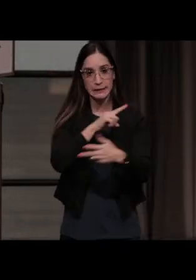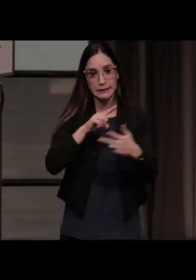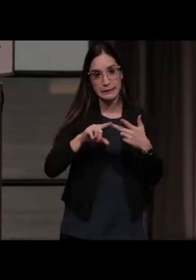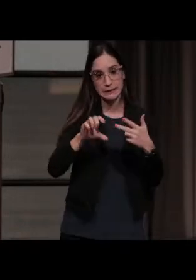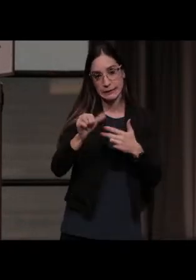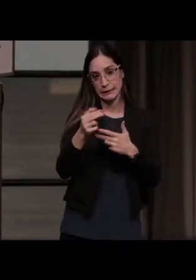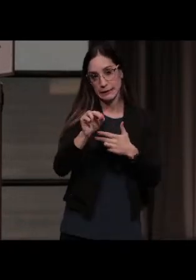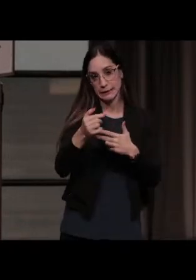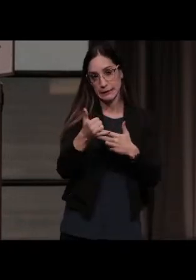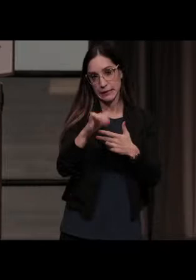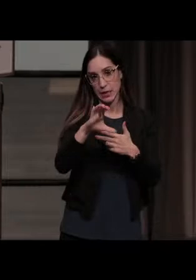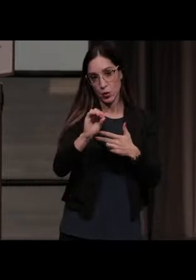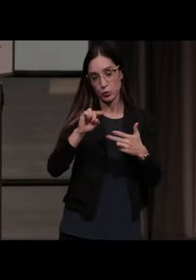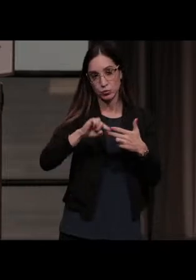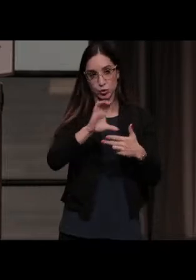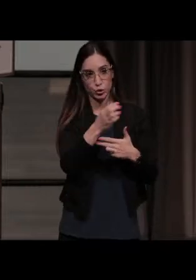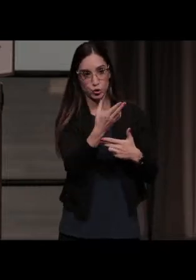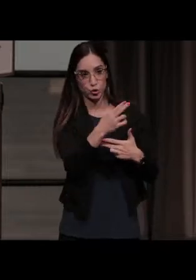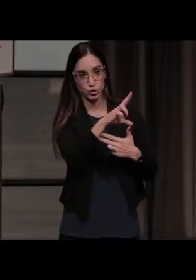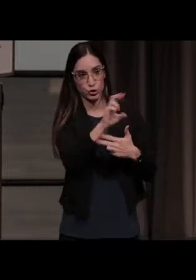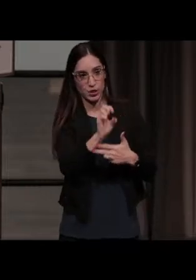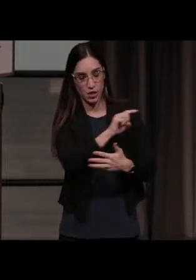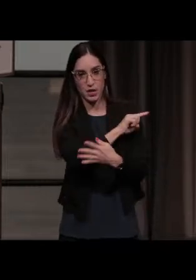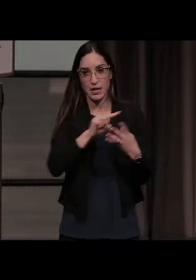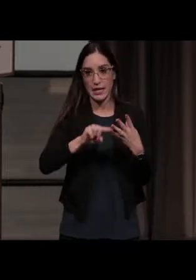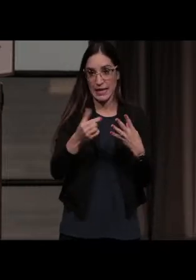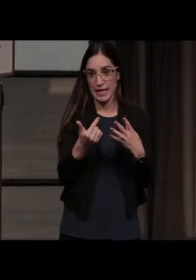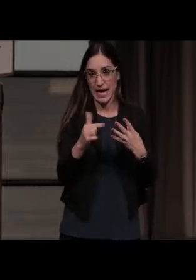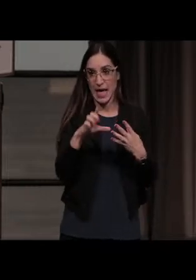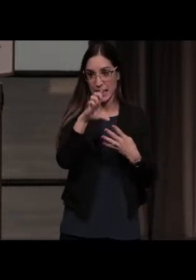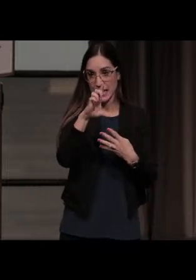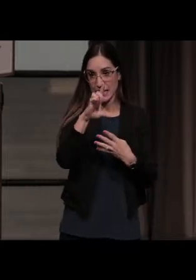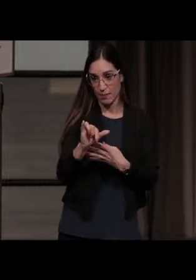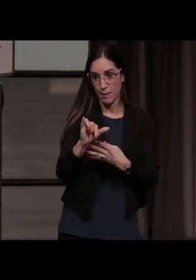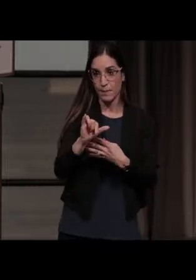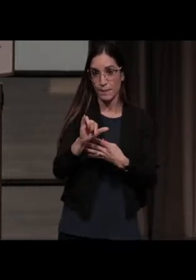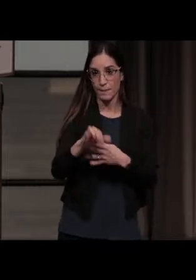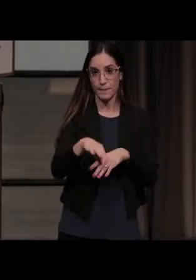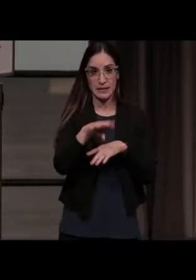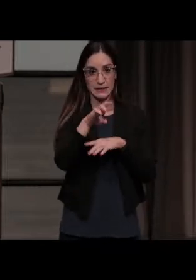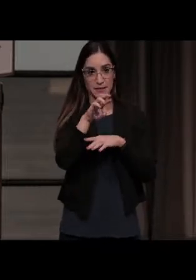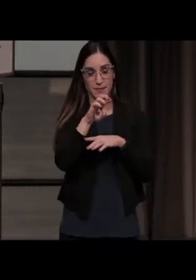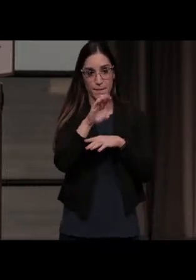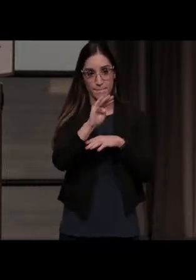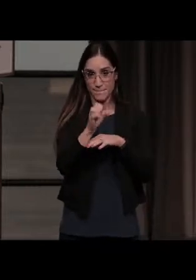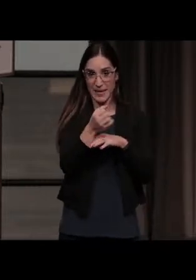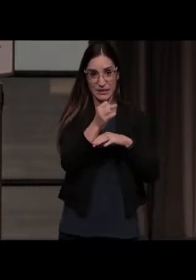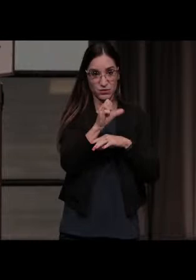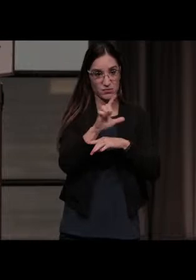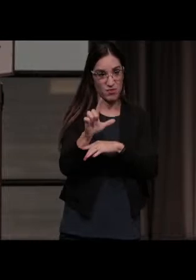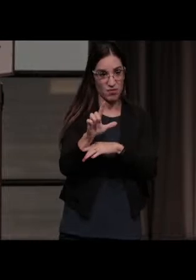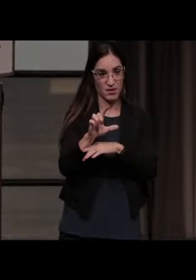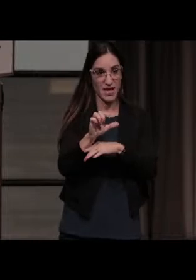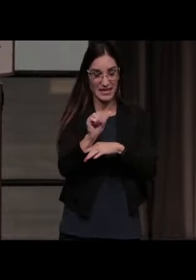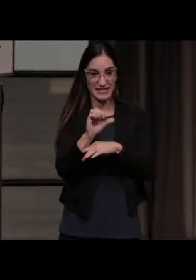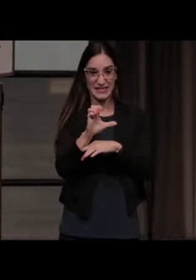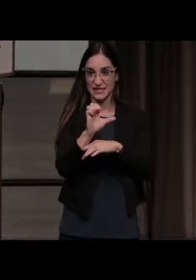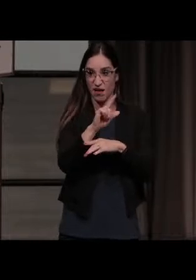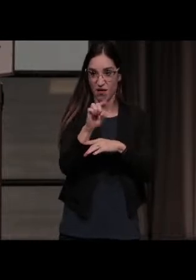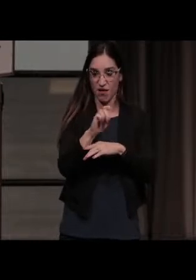Santiago de Chile, Gallery von Bartha, Basel, CRAC